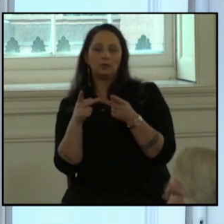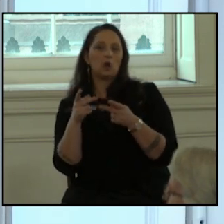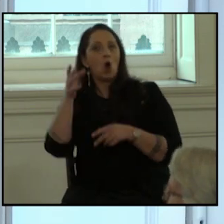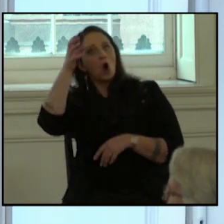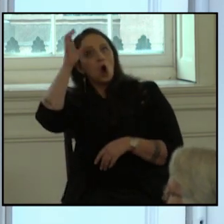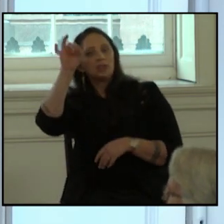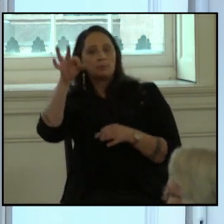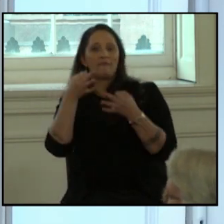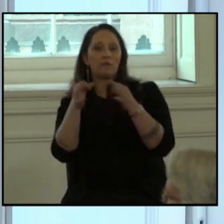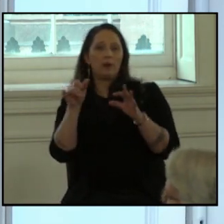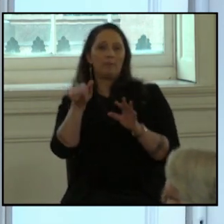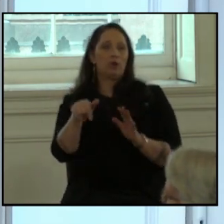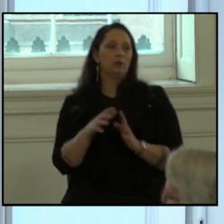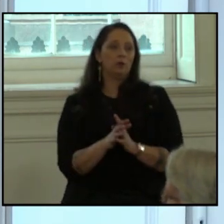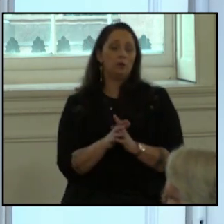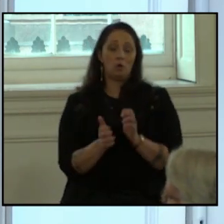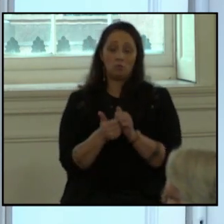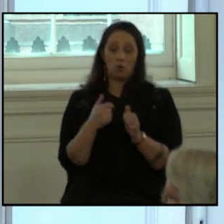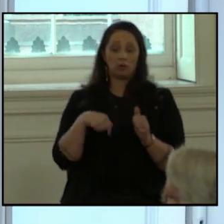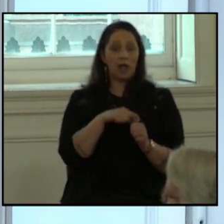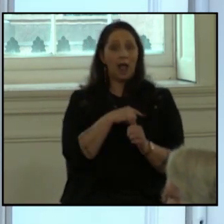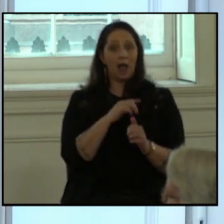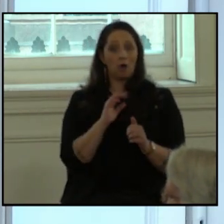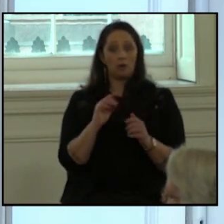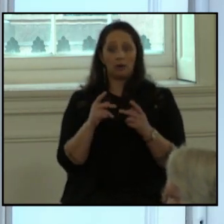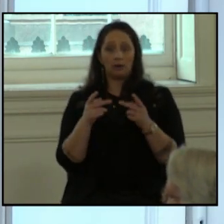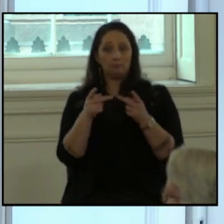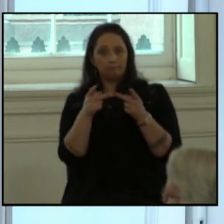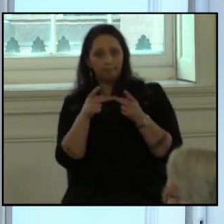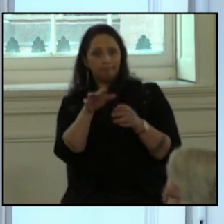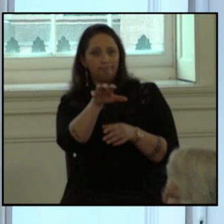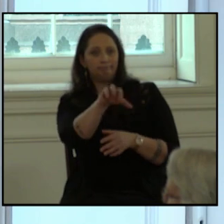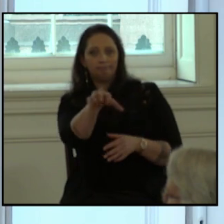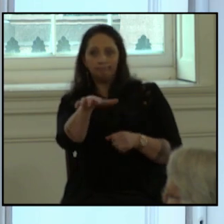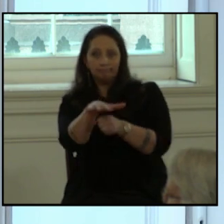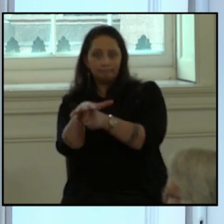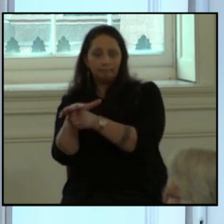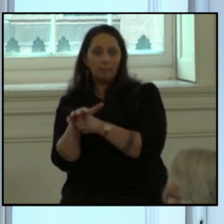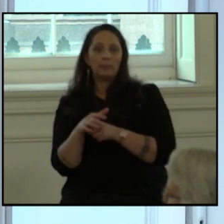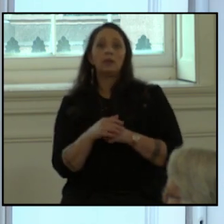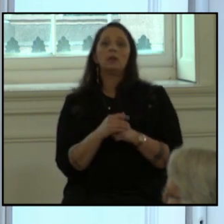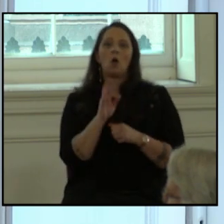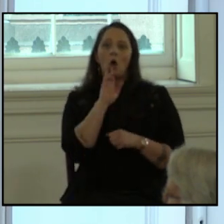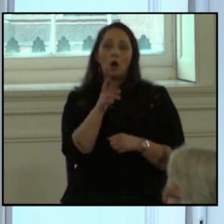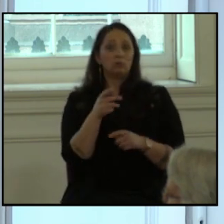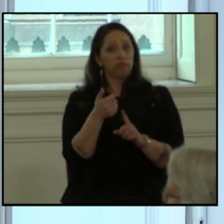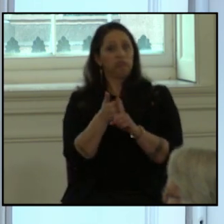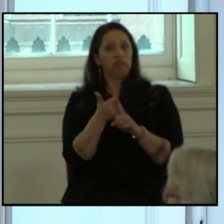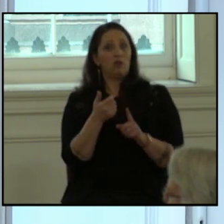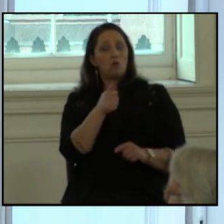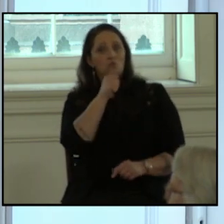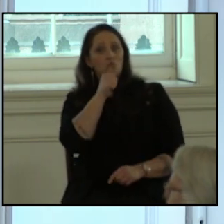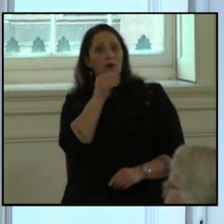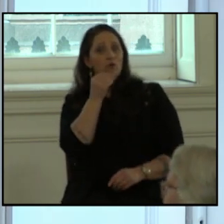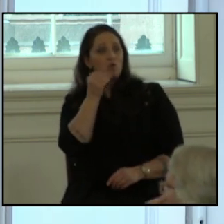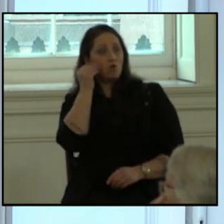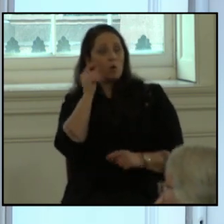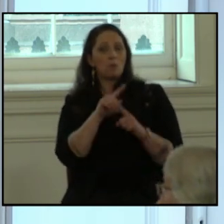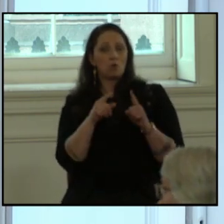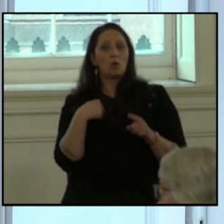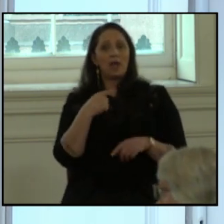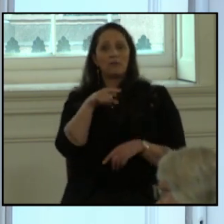concept of freedom. And so most of our homes that are on the sites are private homes, but we do have